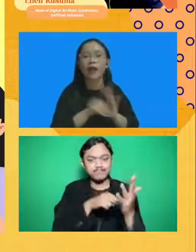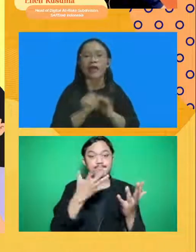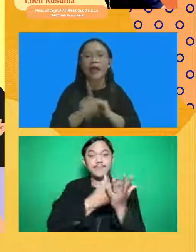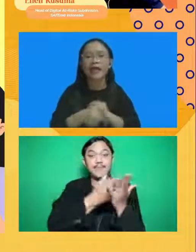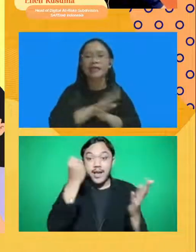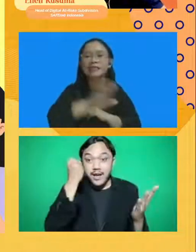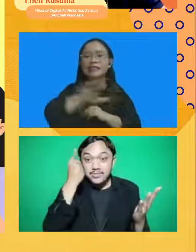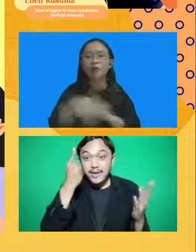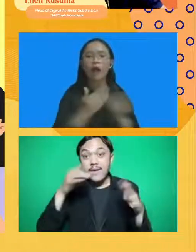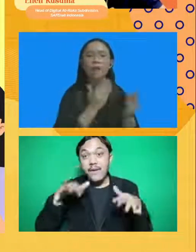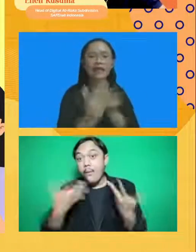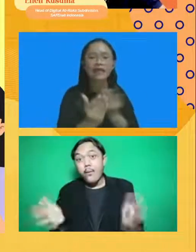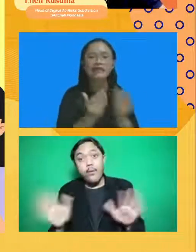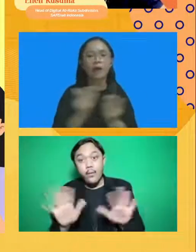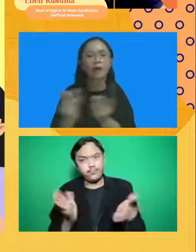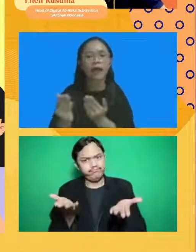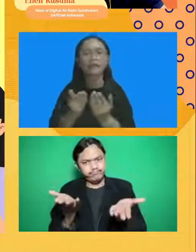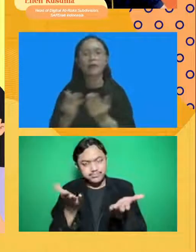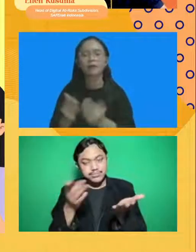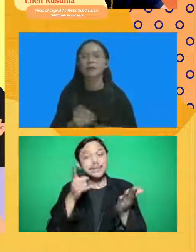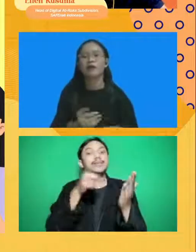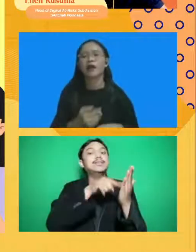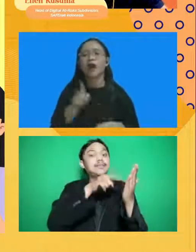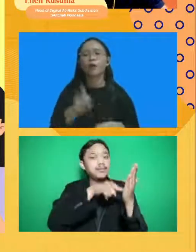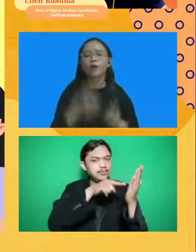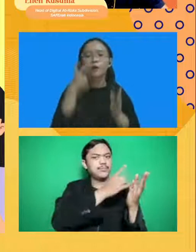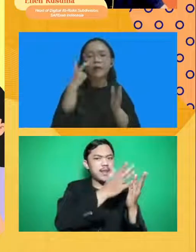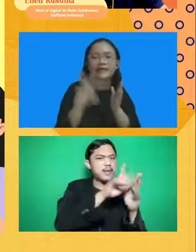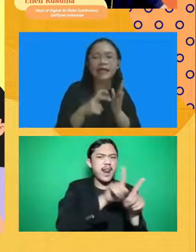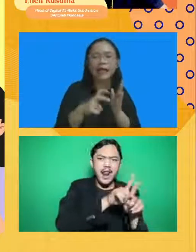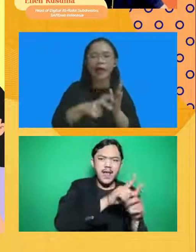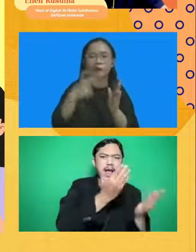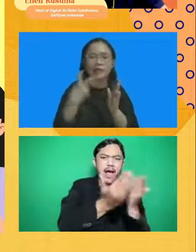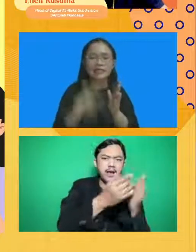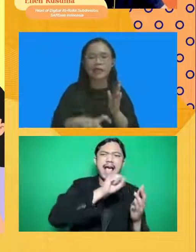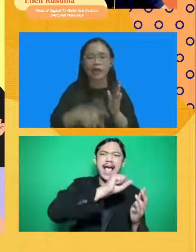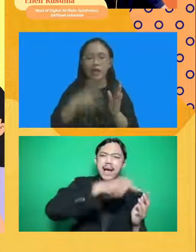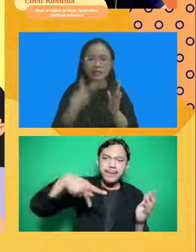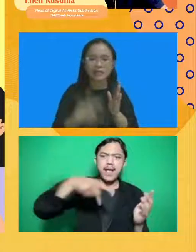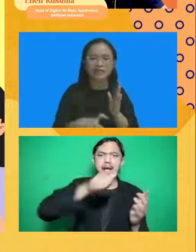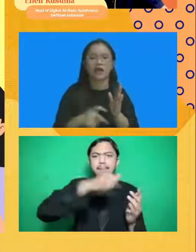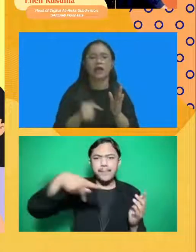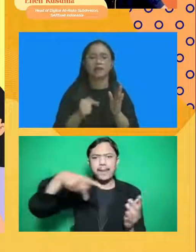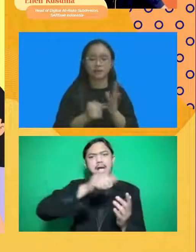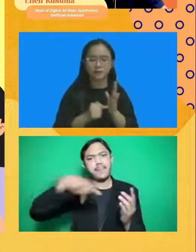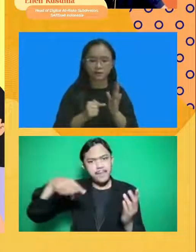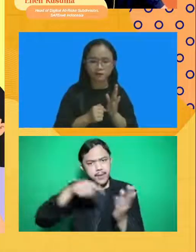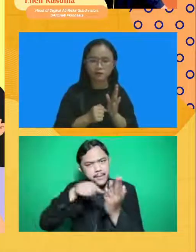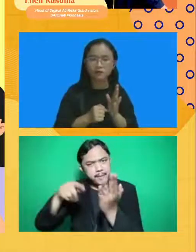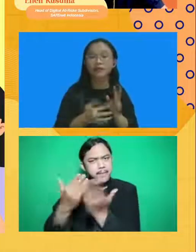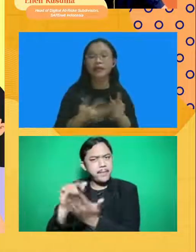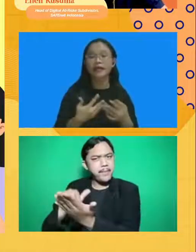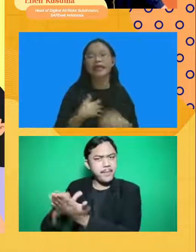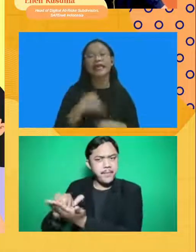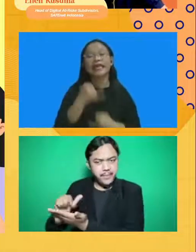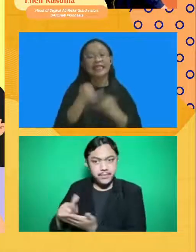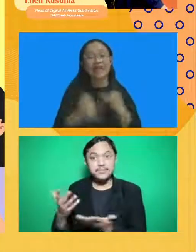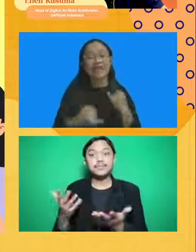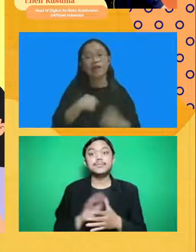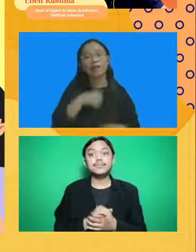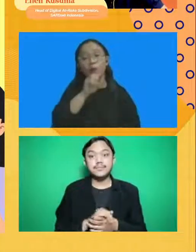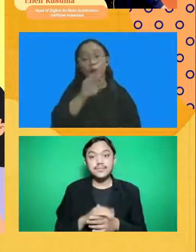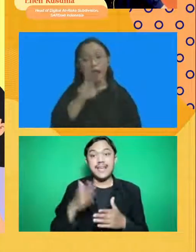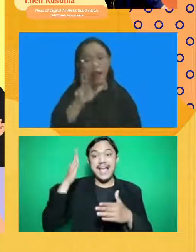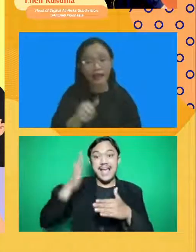of decision, right? So there is also that. And the last thing that I want to emphasize is that we need